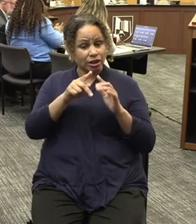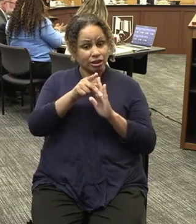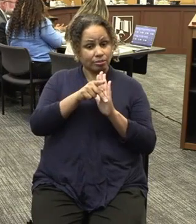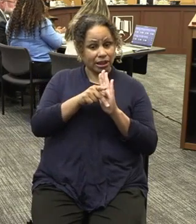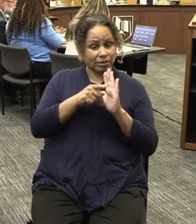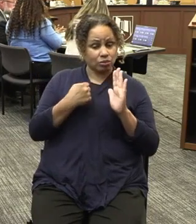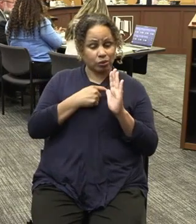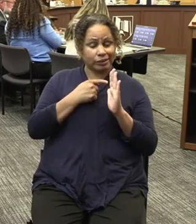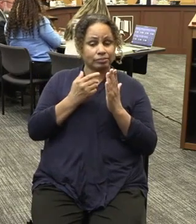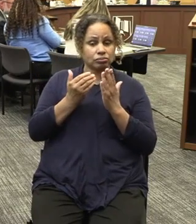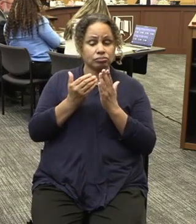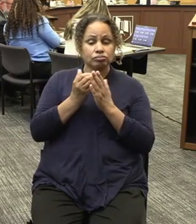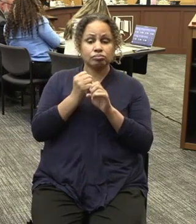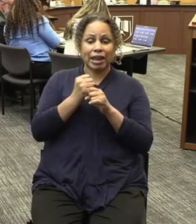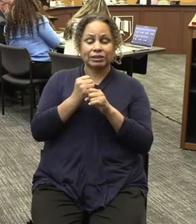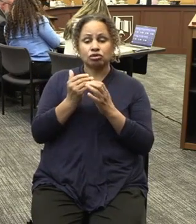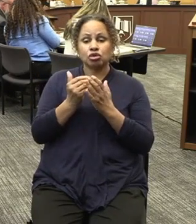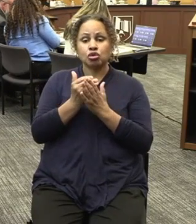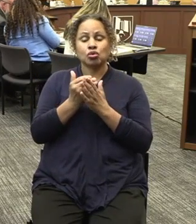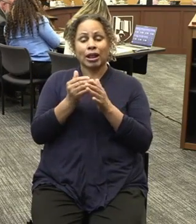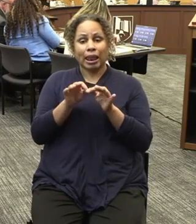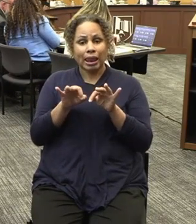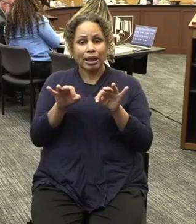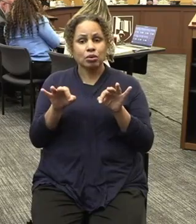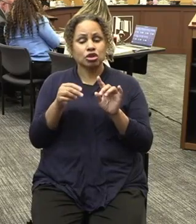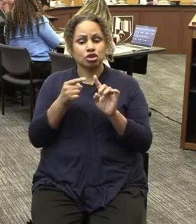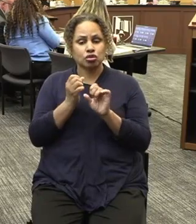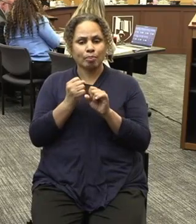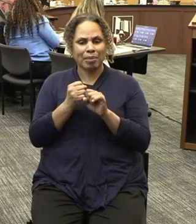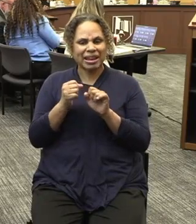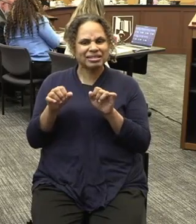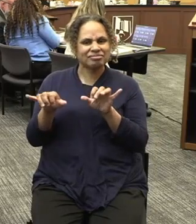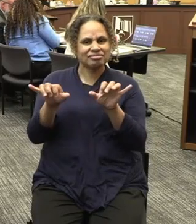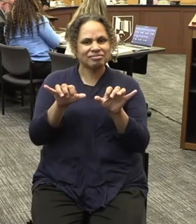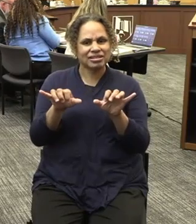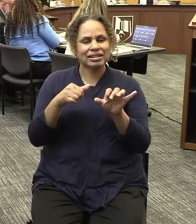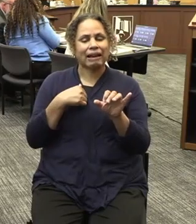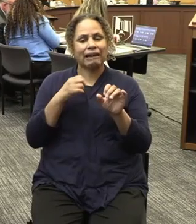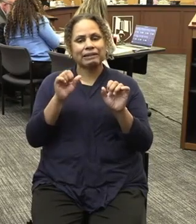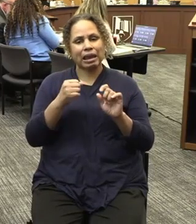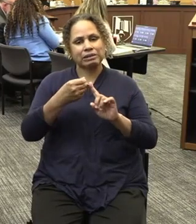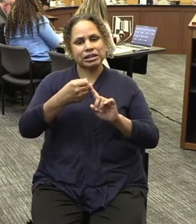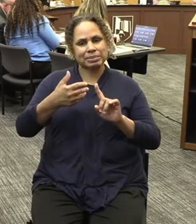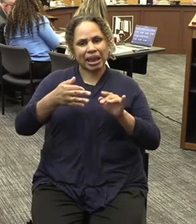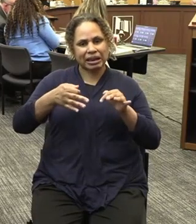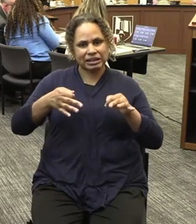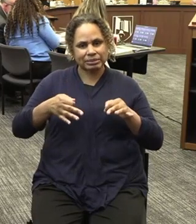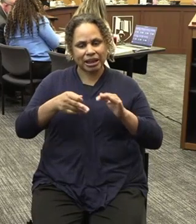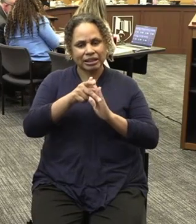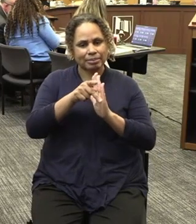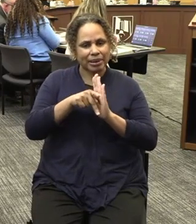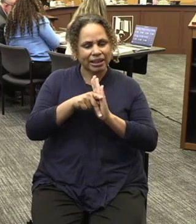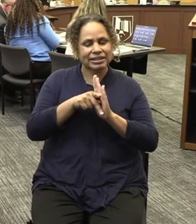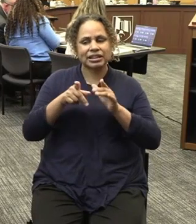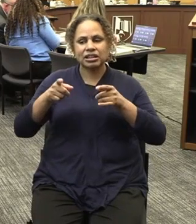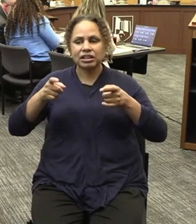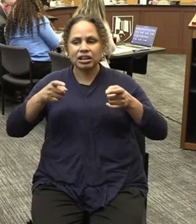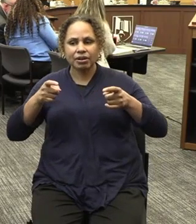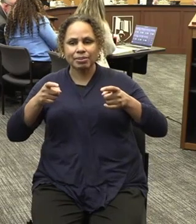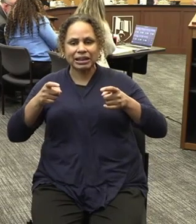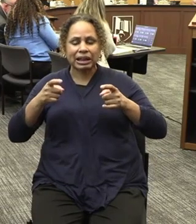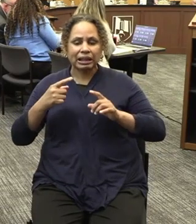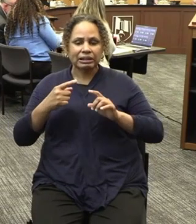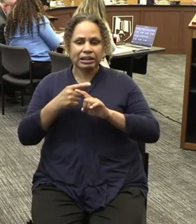the language to make it consistent and also expand on the policy governing the conflict of